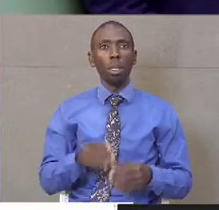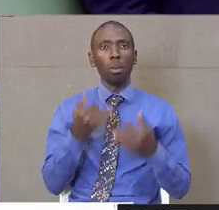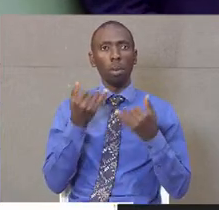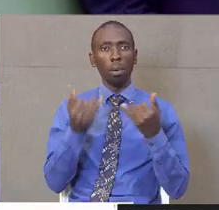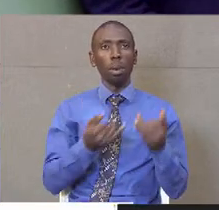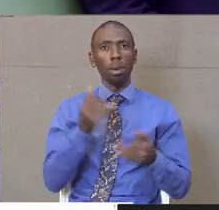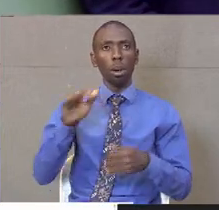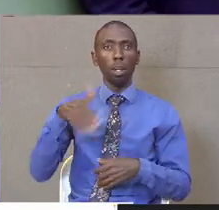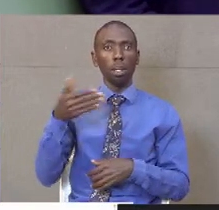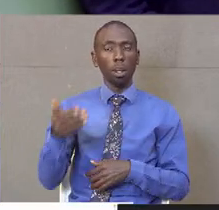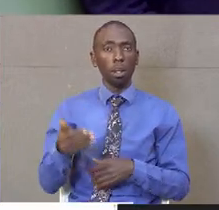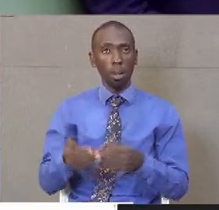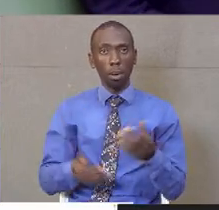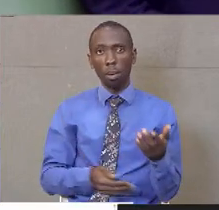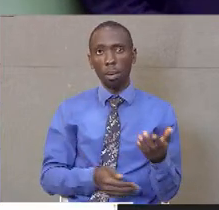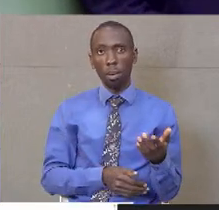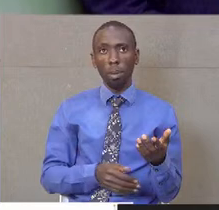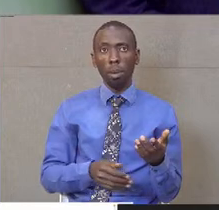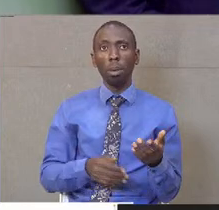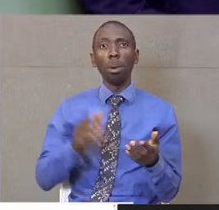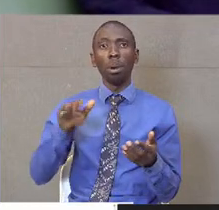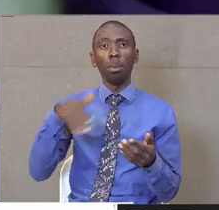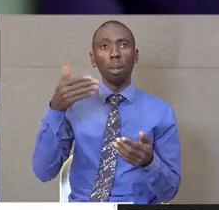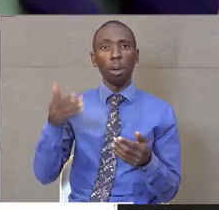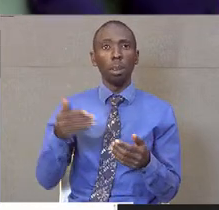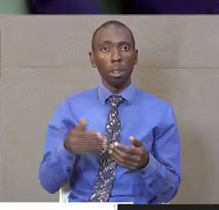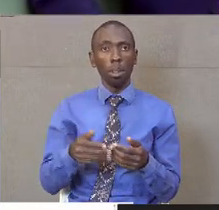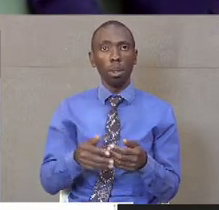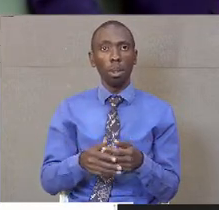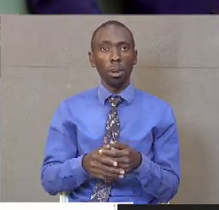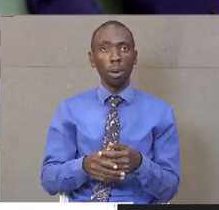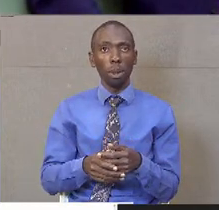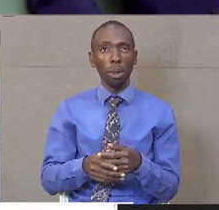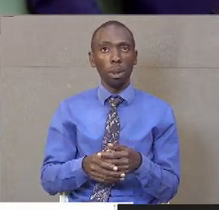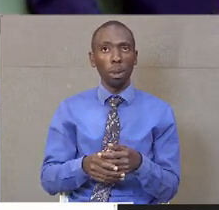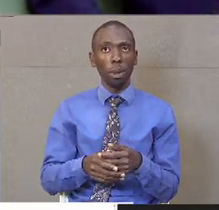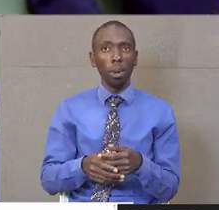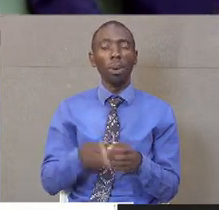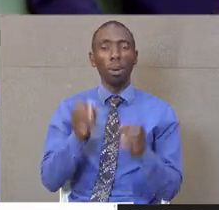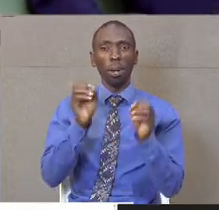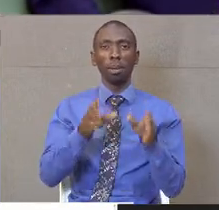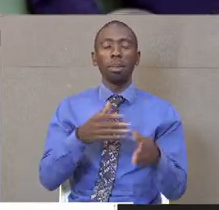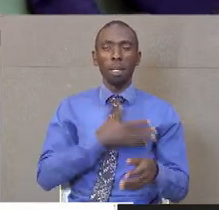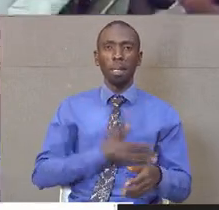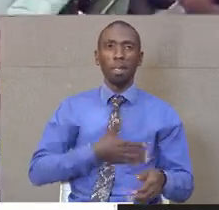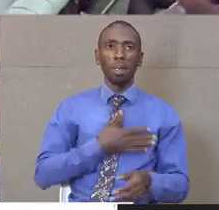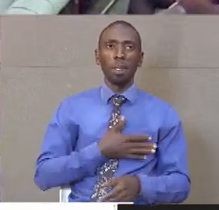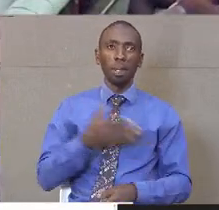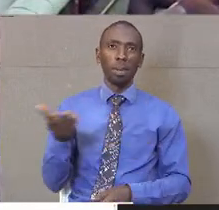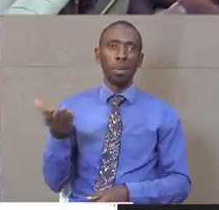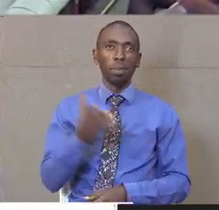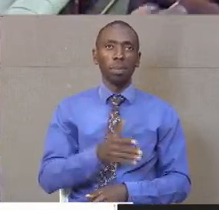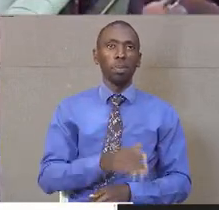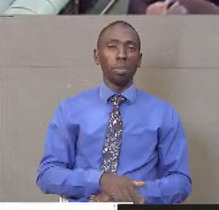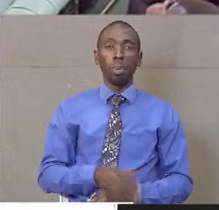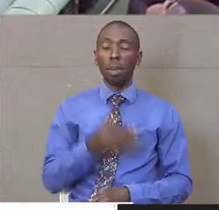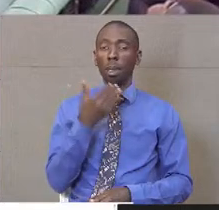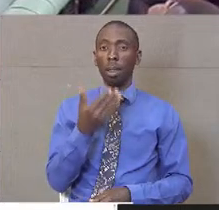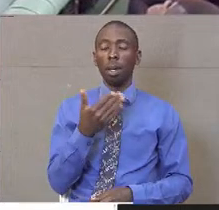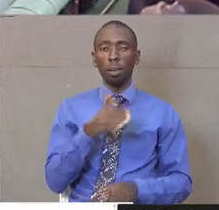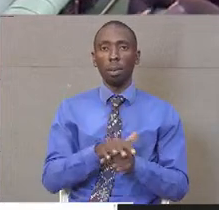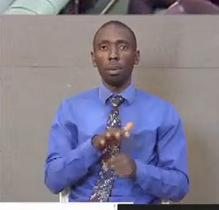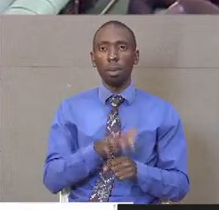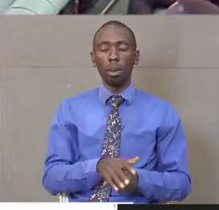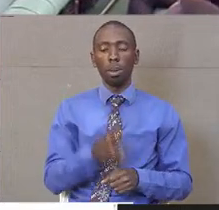later. You will come later. Oh, okay, please. Thank you very much. Right